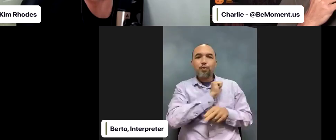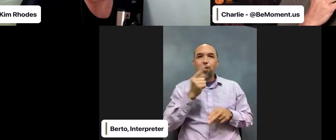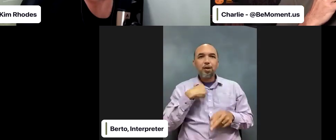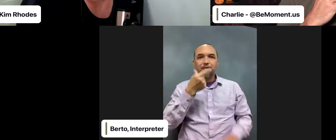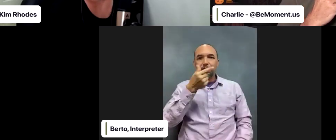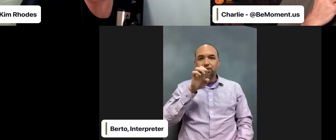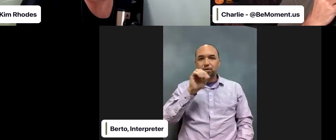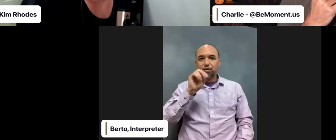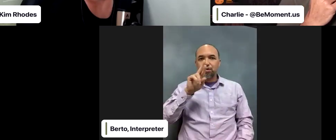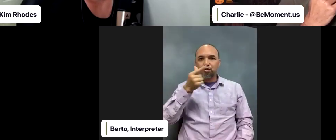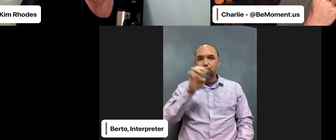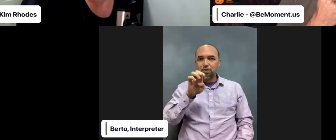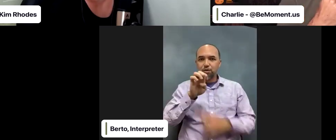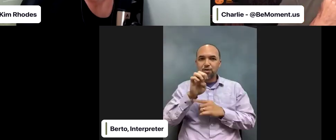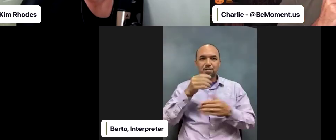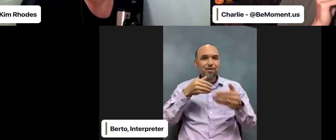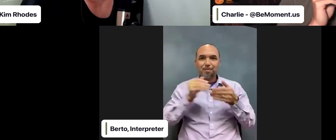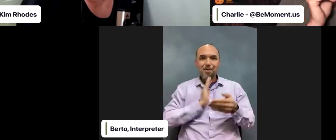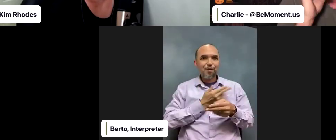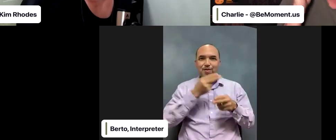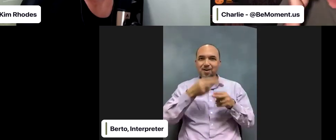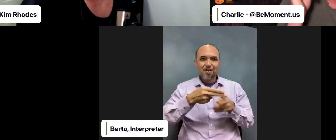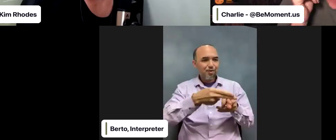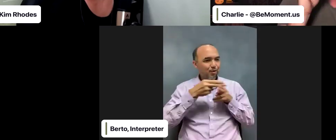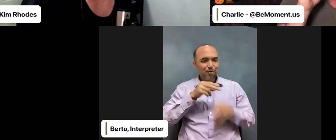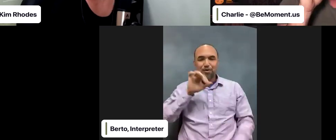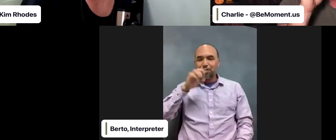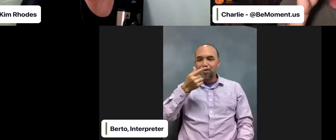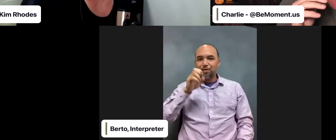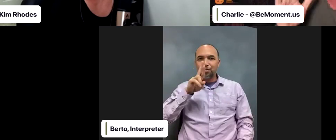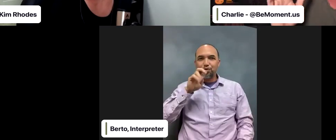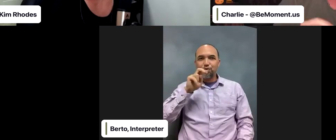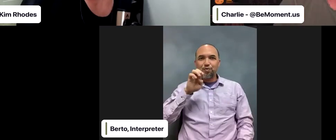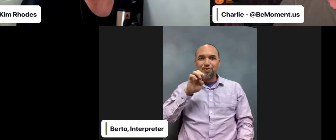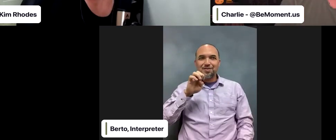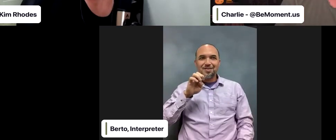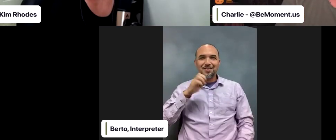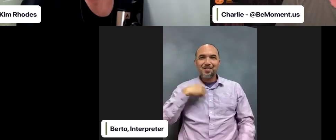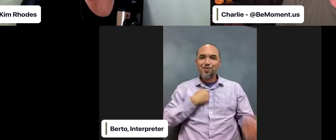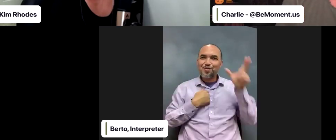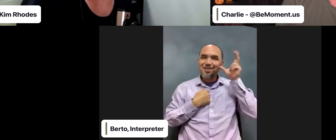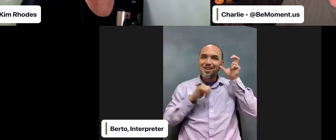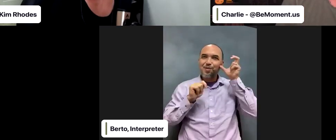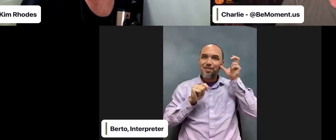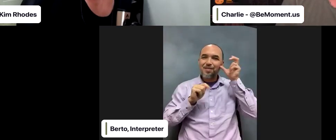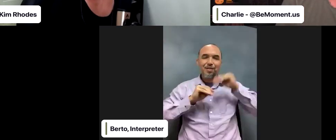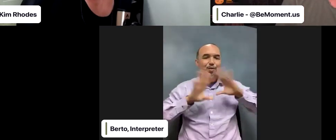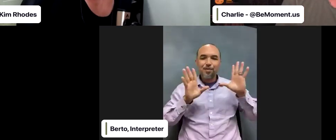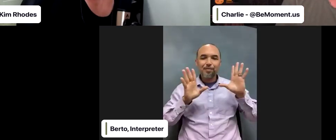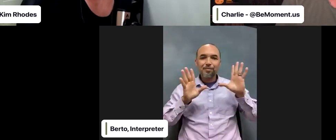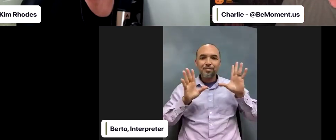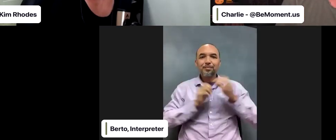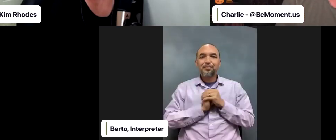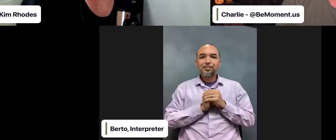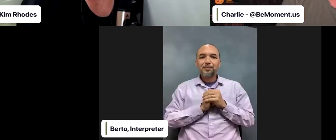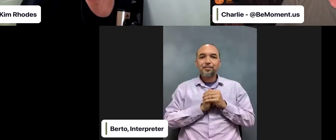like, okay, George, let's go. And I'm like, okay, we're going now. I can hear him saying George. Like it was just very clear. So thank you for that